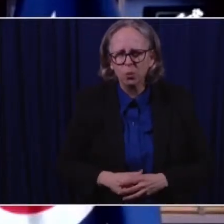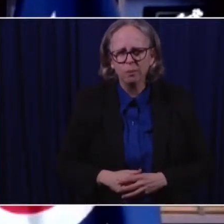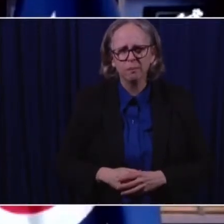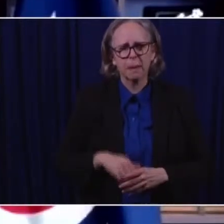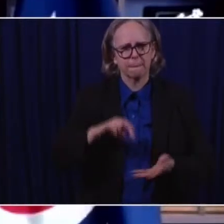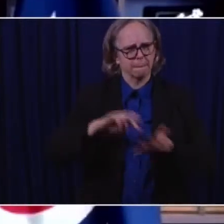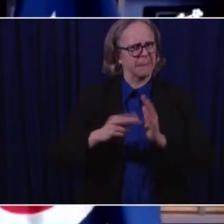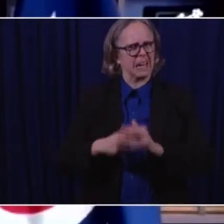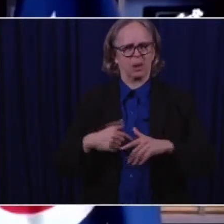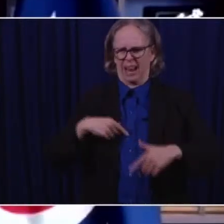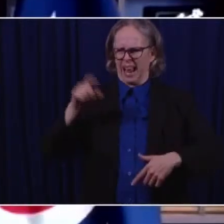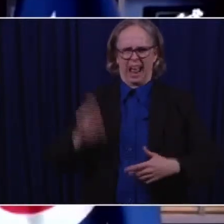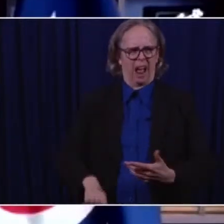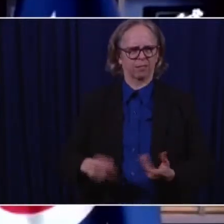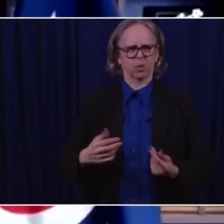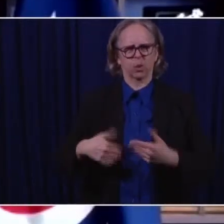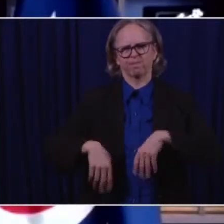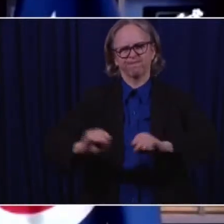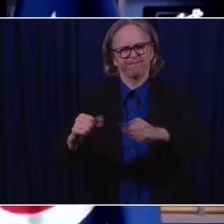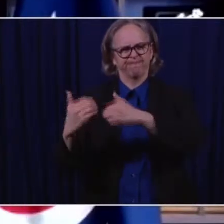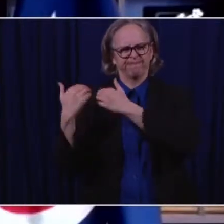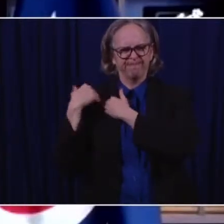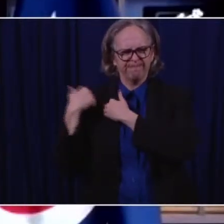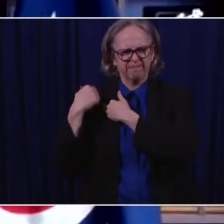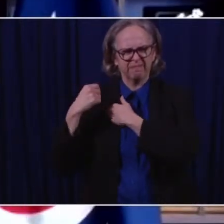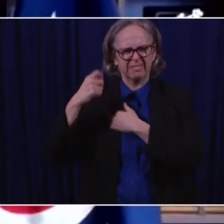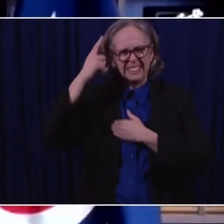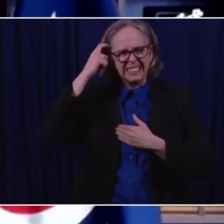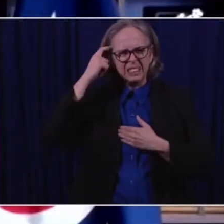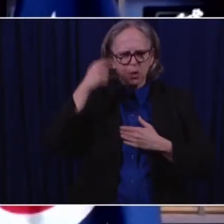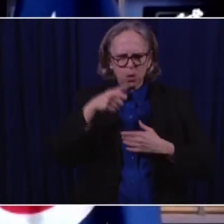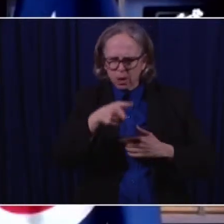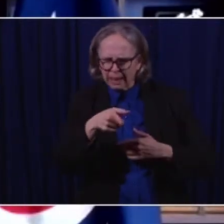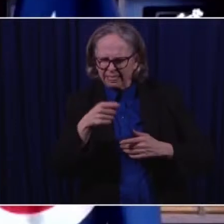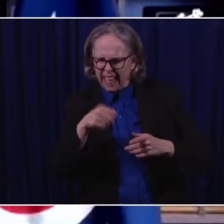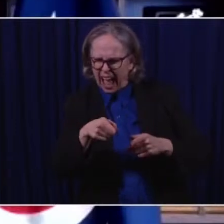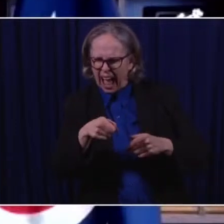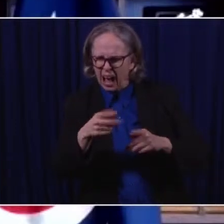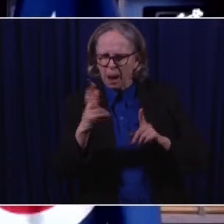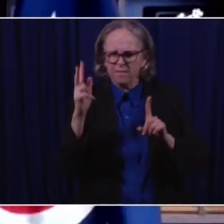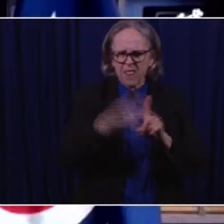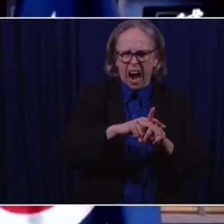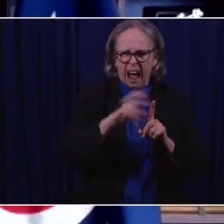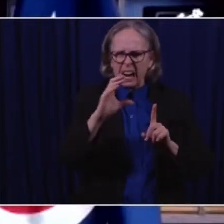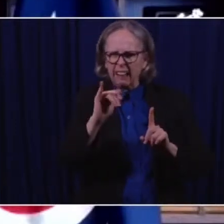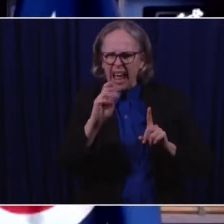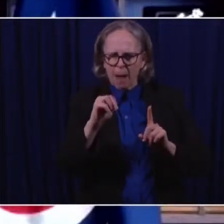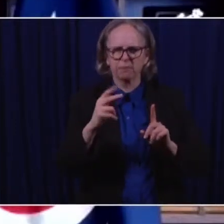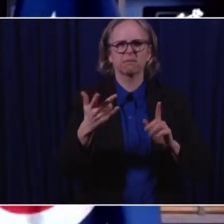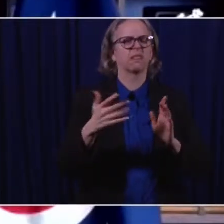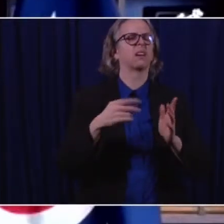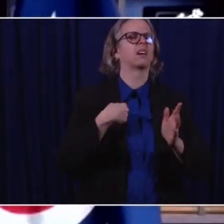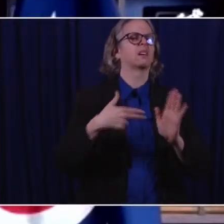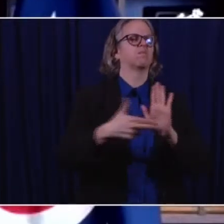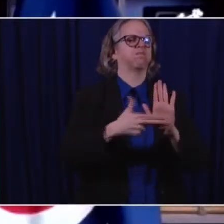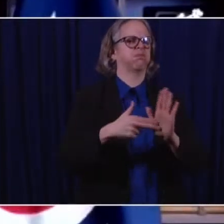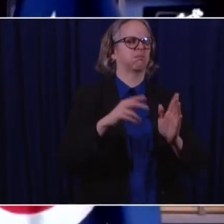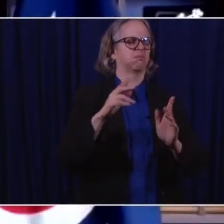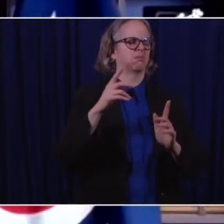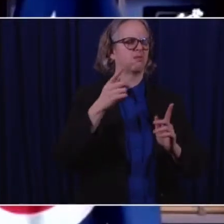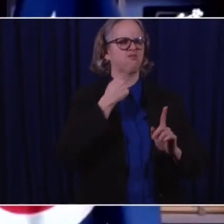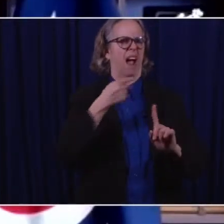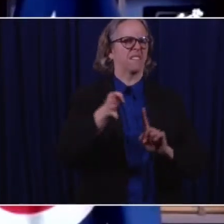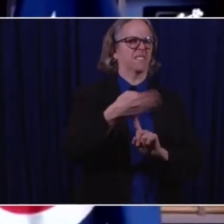to flag them and to make sure that they are legitimate before we pay them out. The team